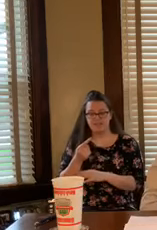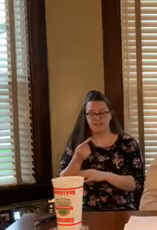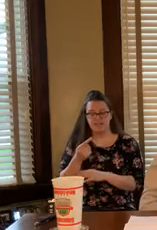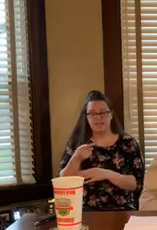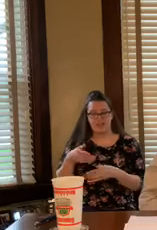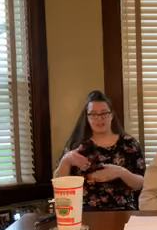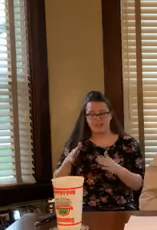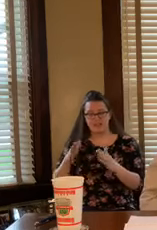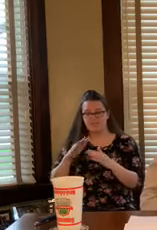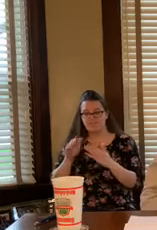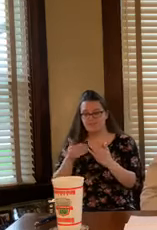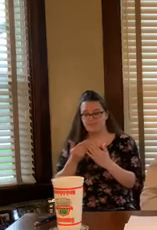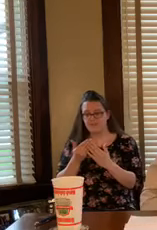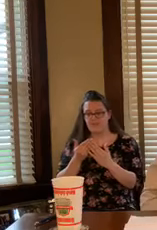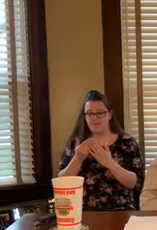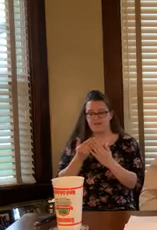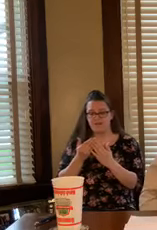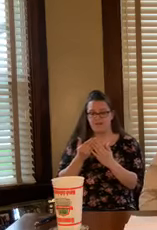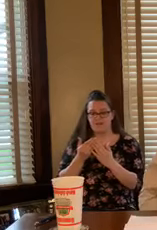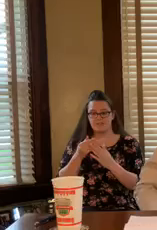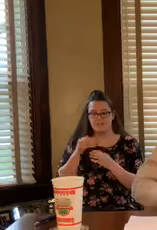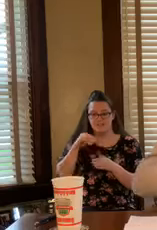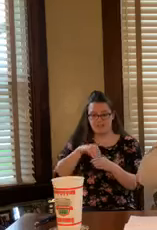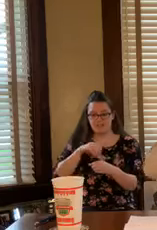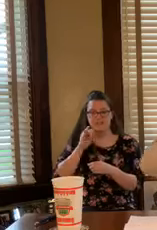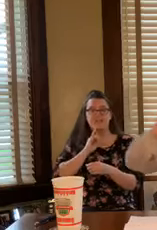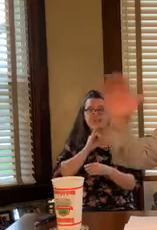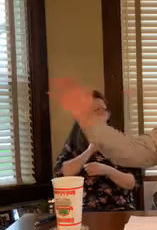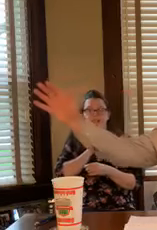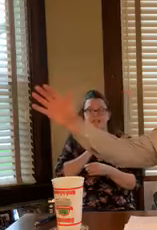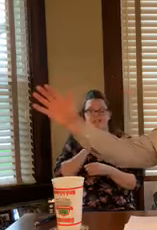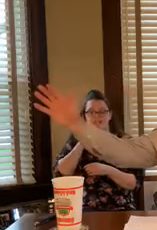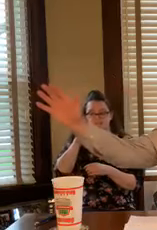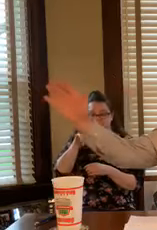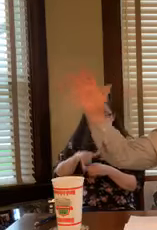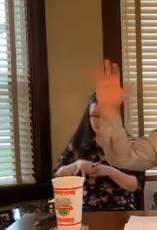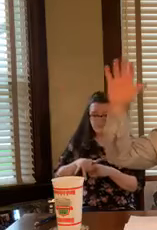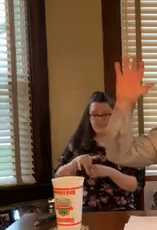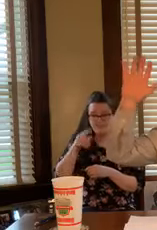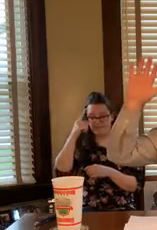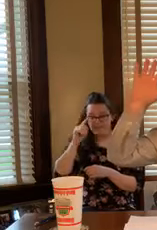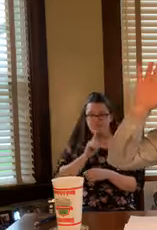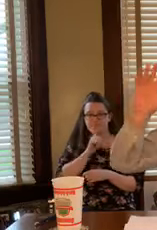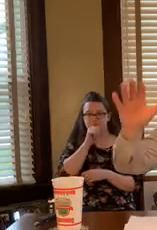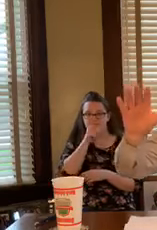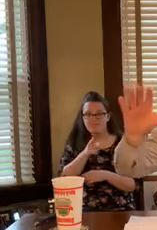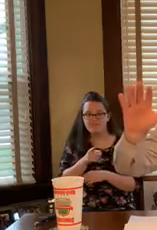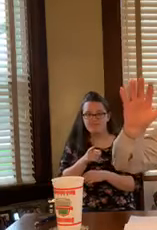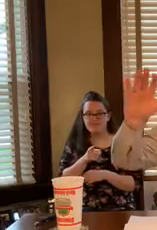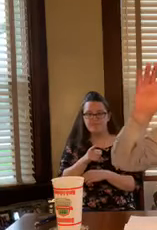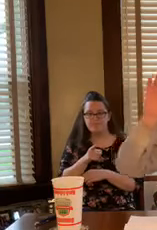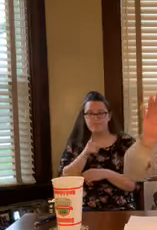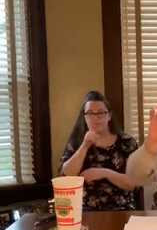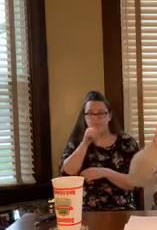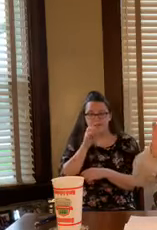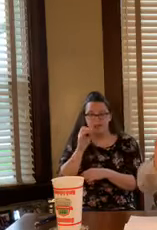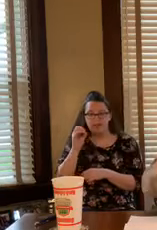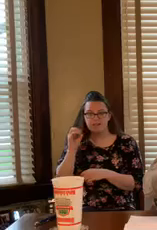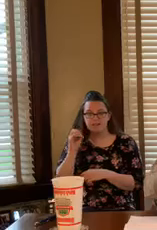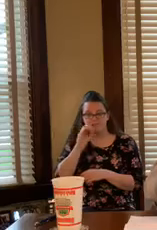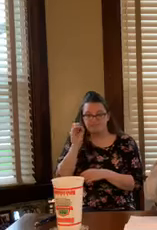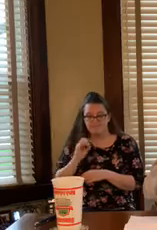all the house of Israel know assuredly. I want all of you Jews to know with